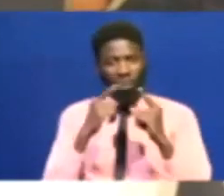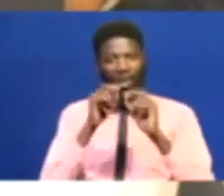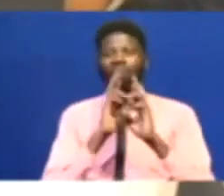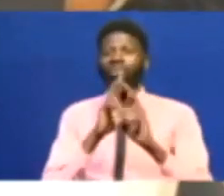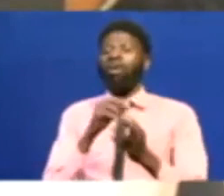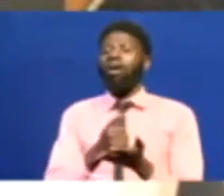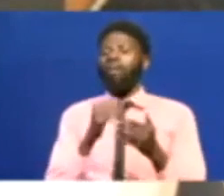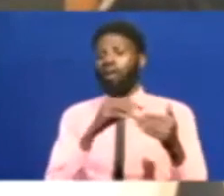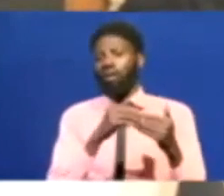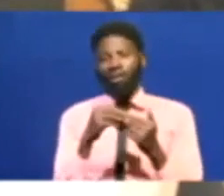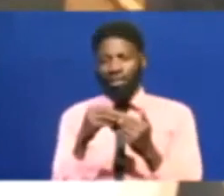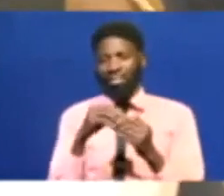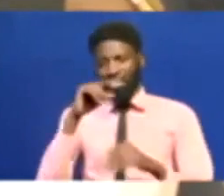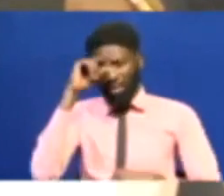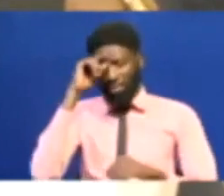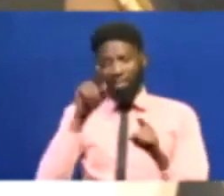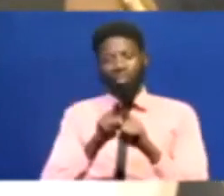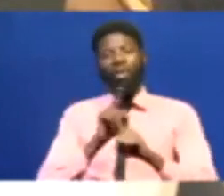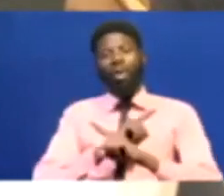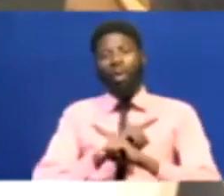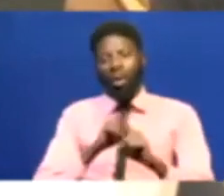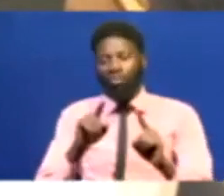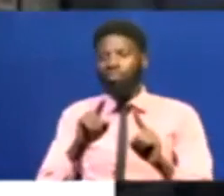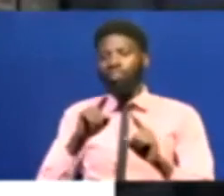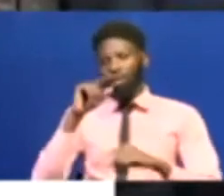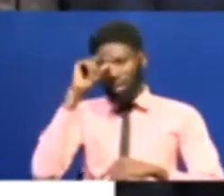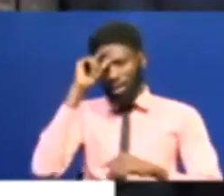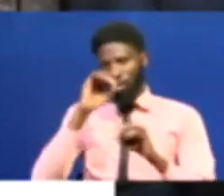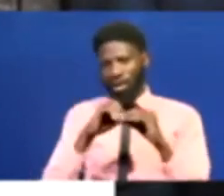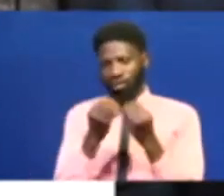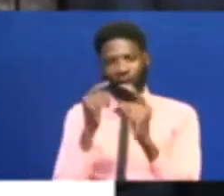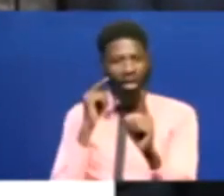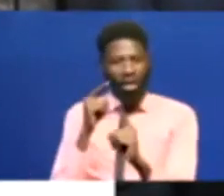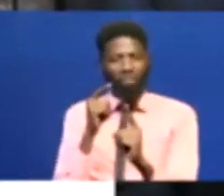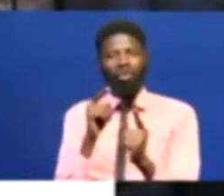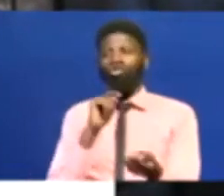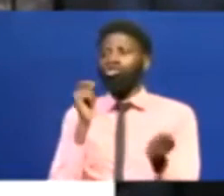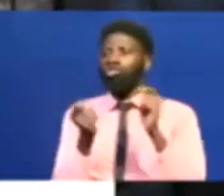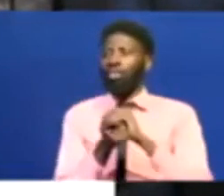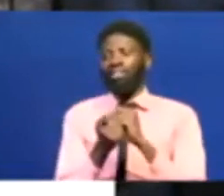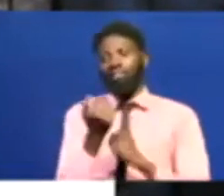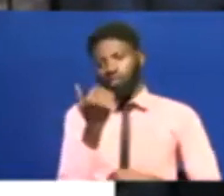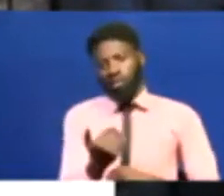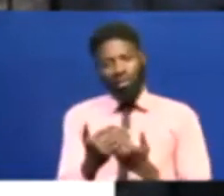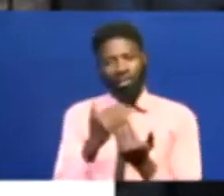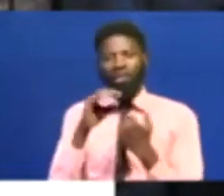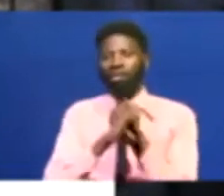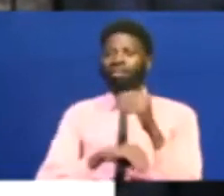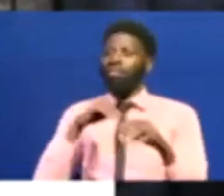state and non-state actors in transformation of childcare in the country. We are also in line with the